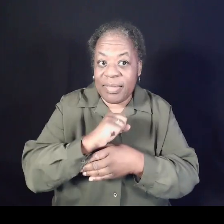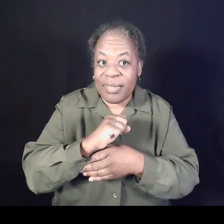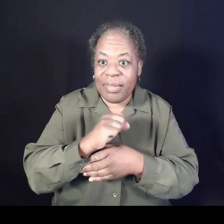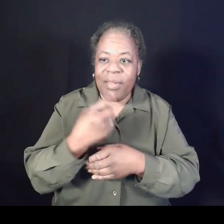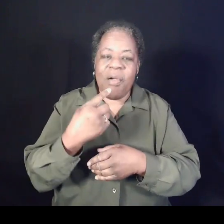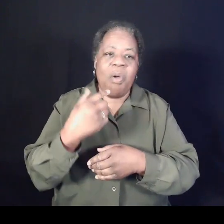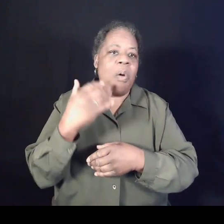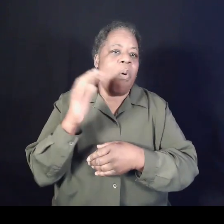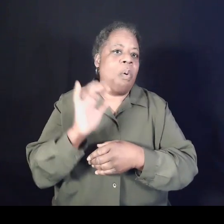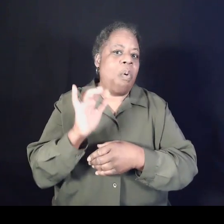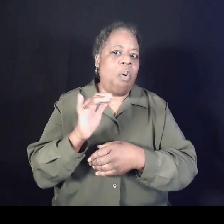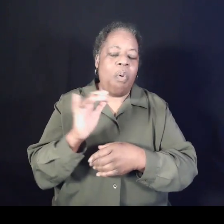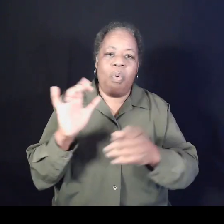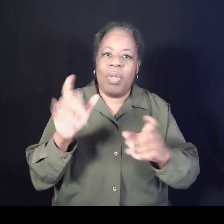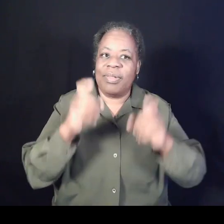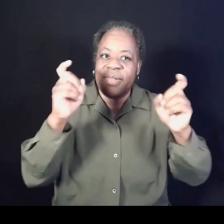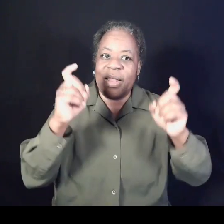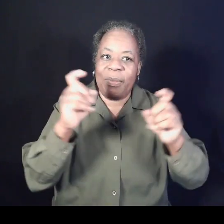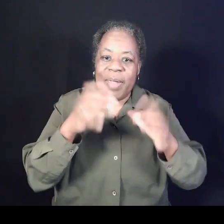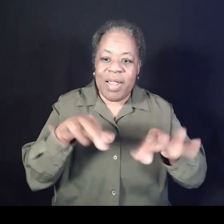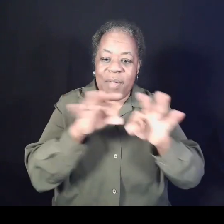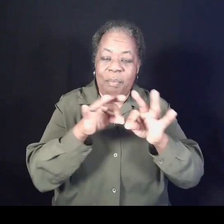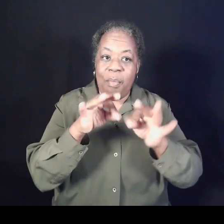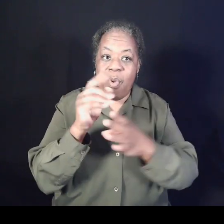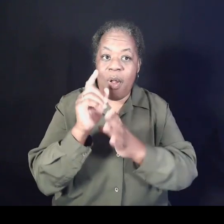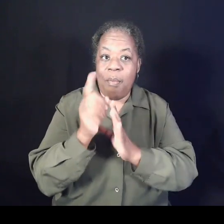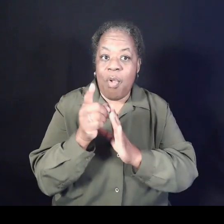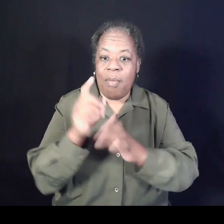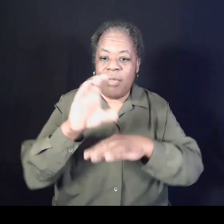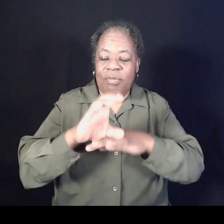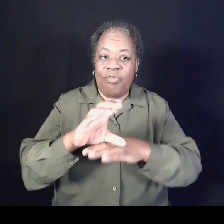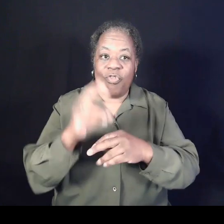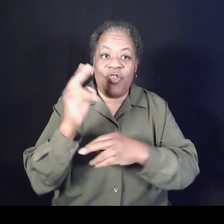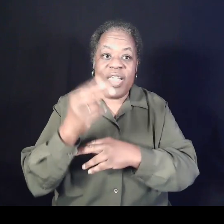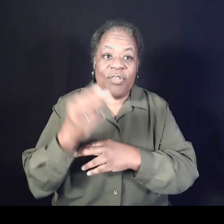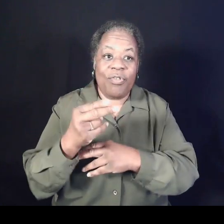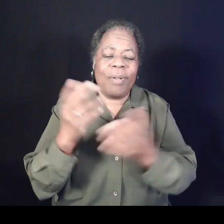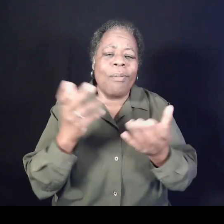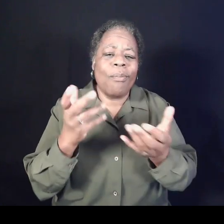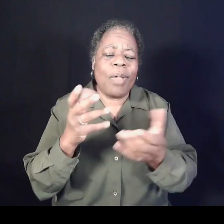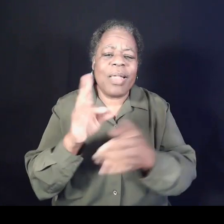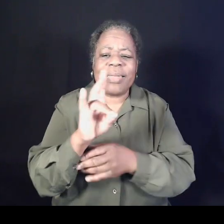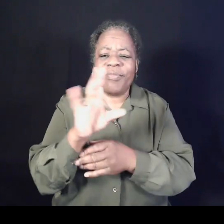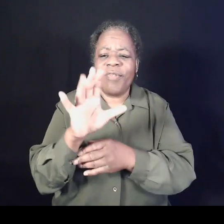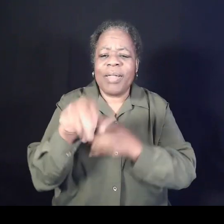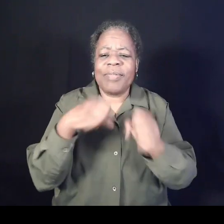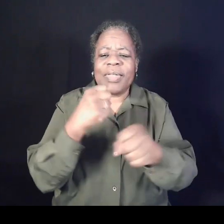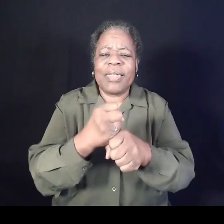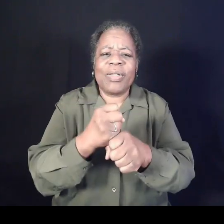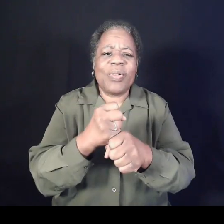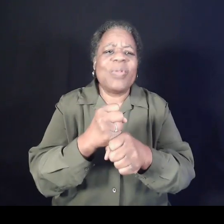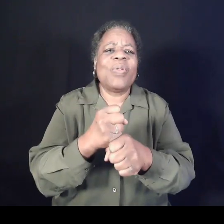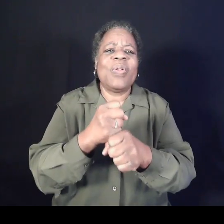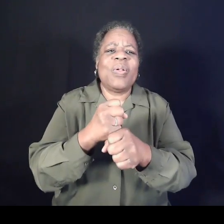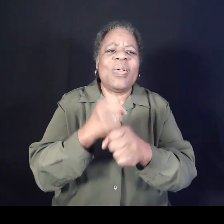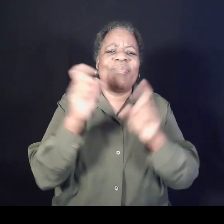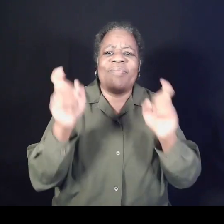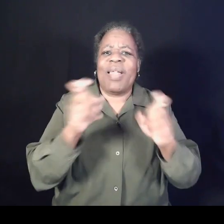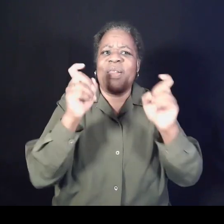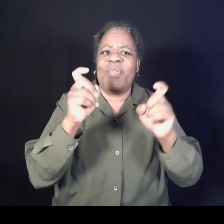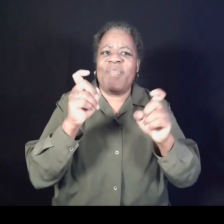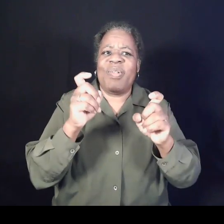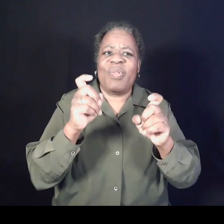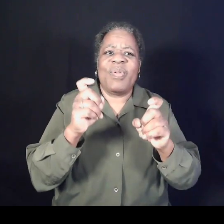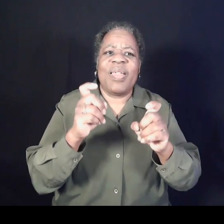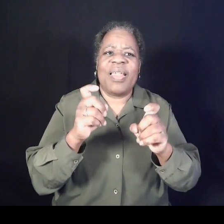incredibly important moment in our church history. It was the 75th anniversary of our church. And we went live with our service last